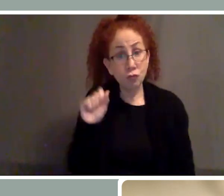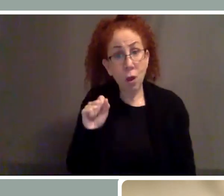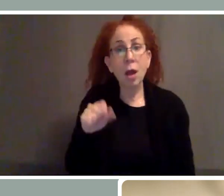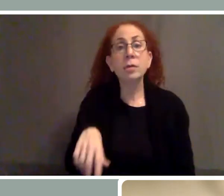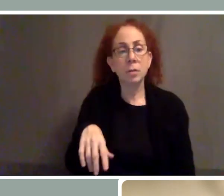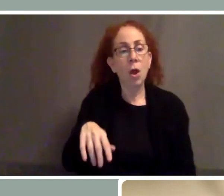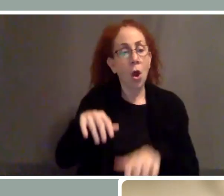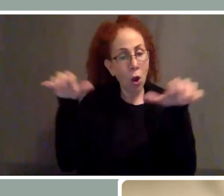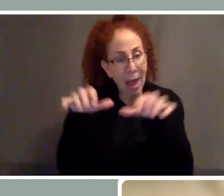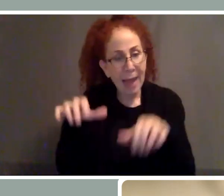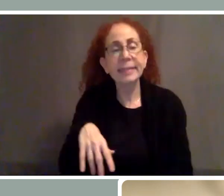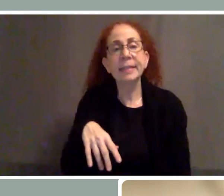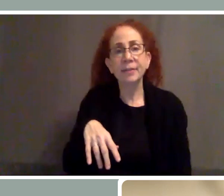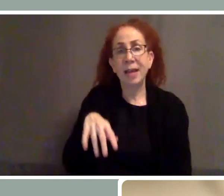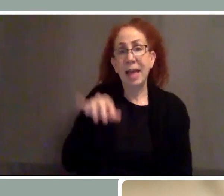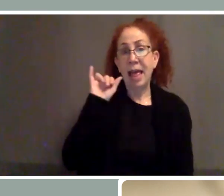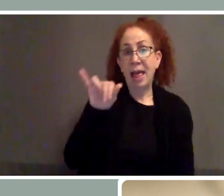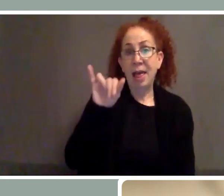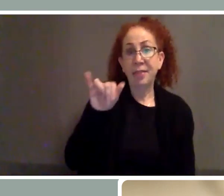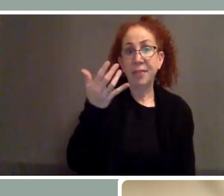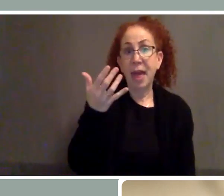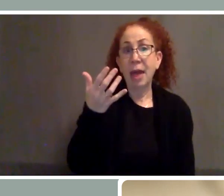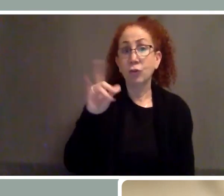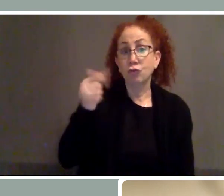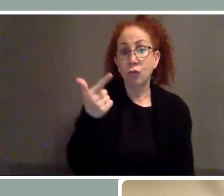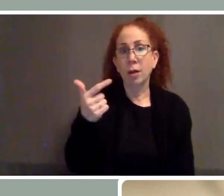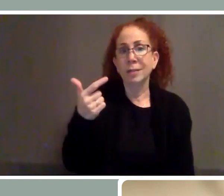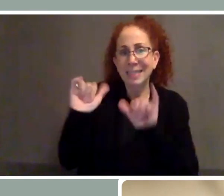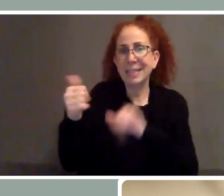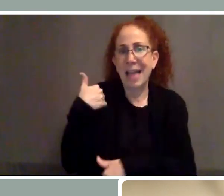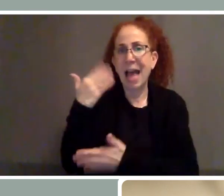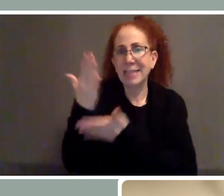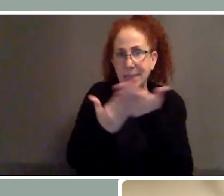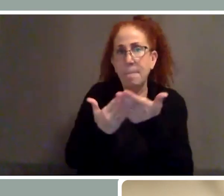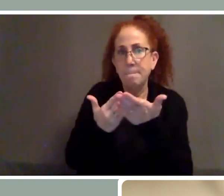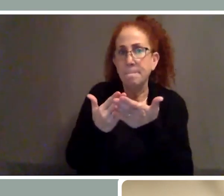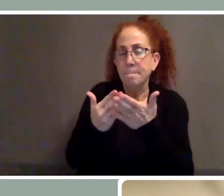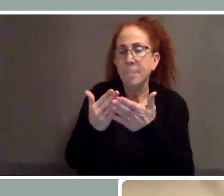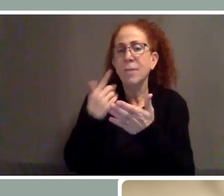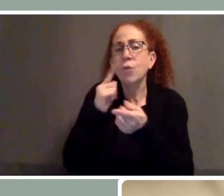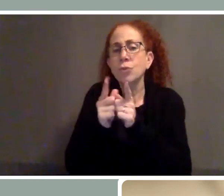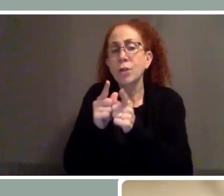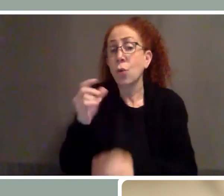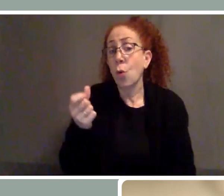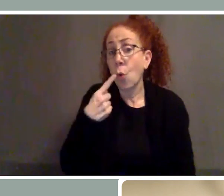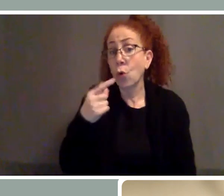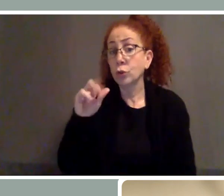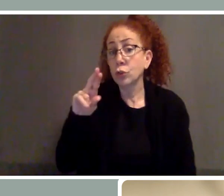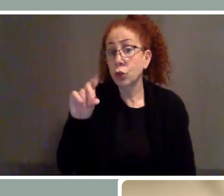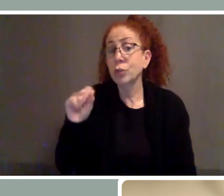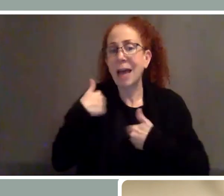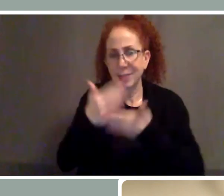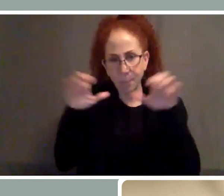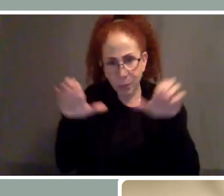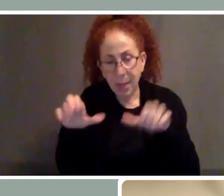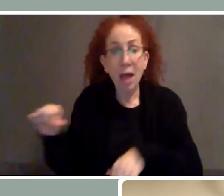is a drug that retains some activity for ESR1 mutations, and these oral SERDs also look like they have activity, and there's lots of other drugs that